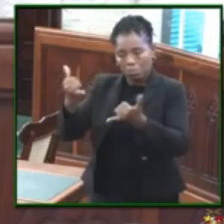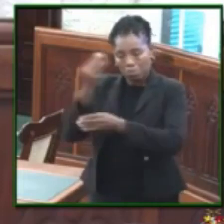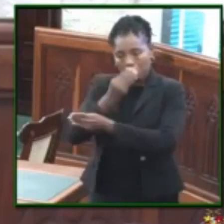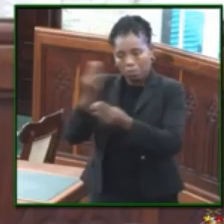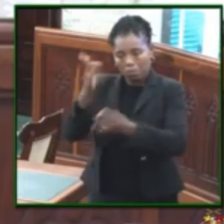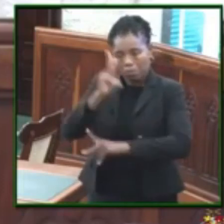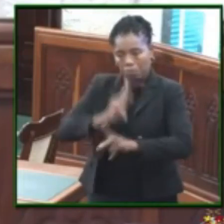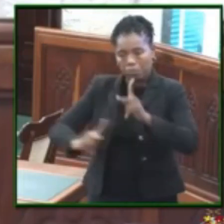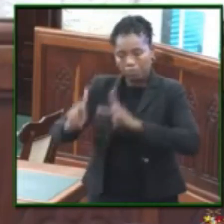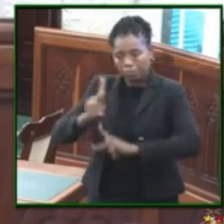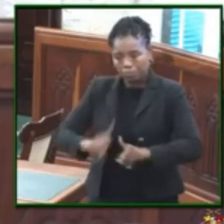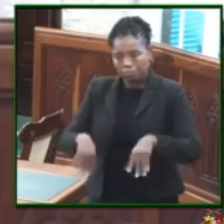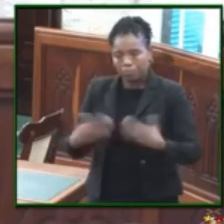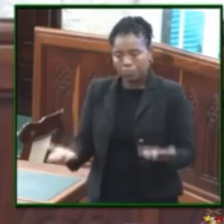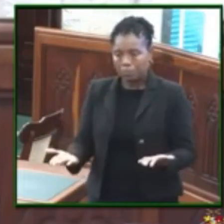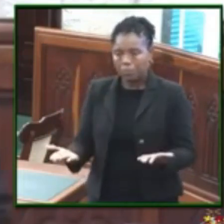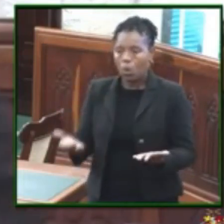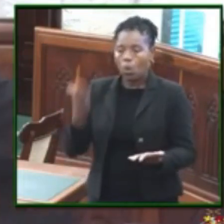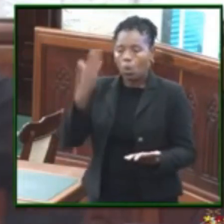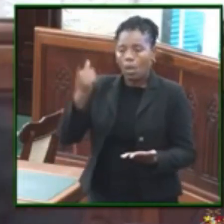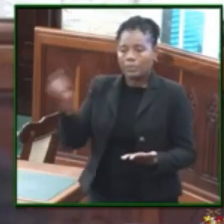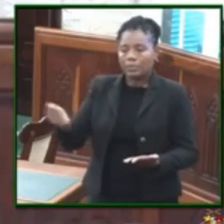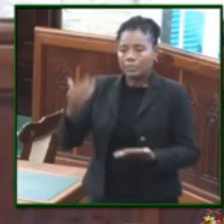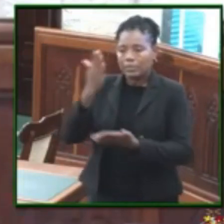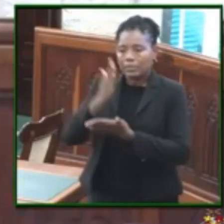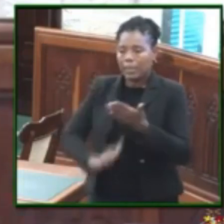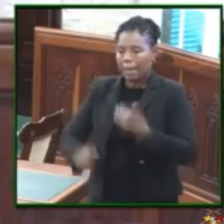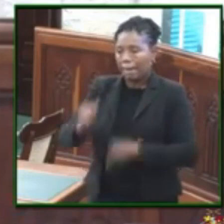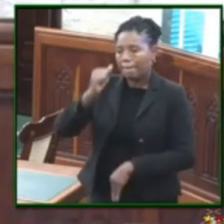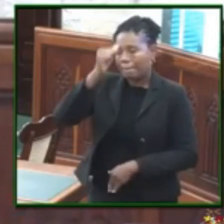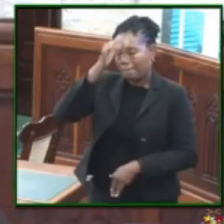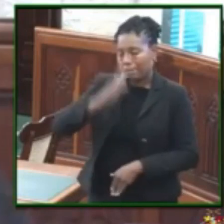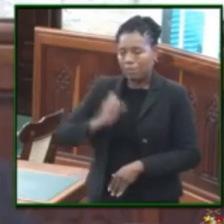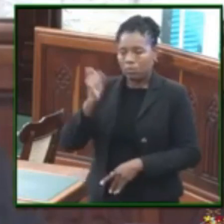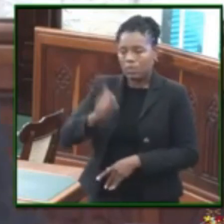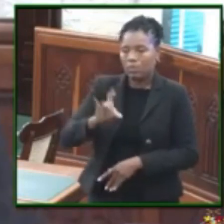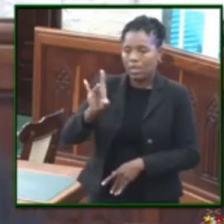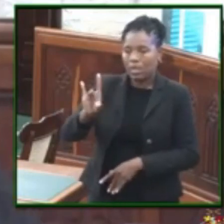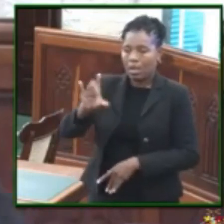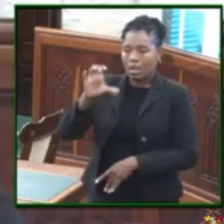tell the people of this country whether some men were getting $8,000 a month